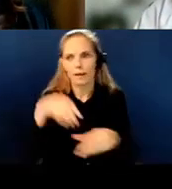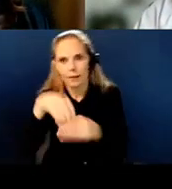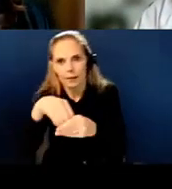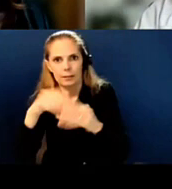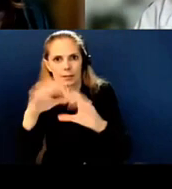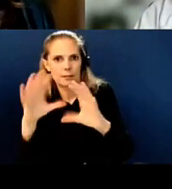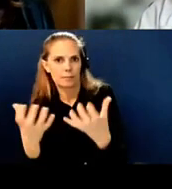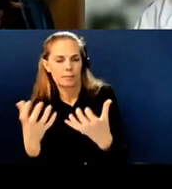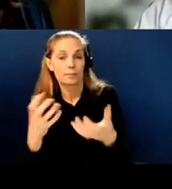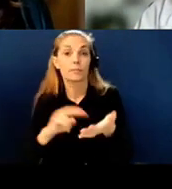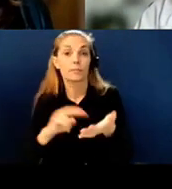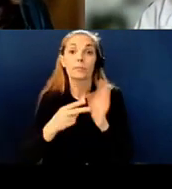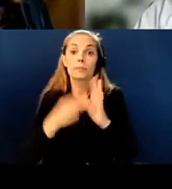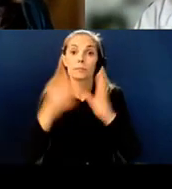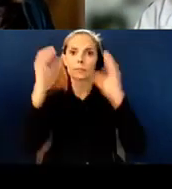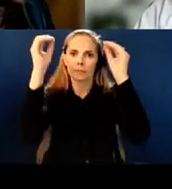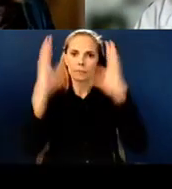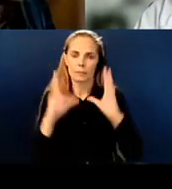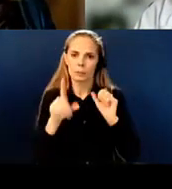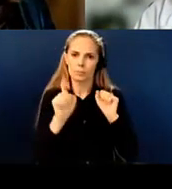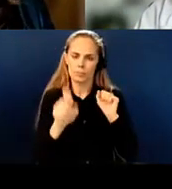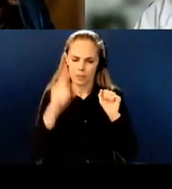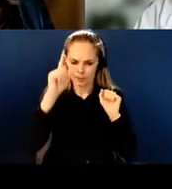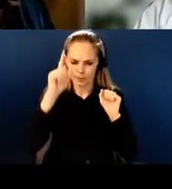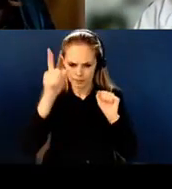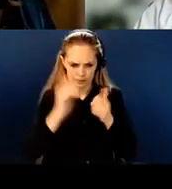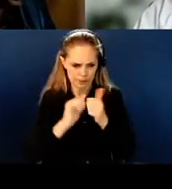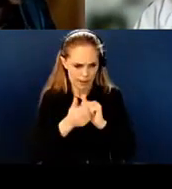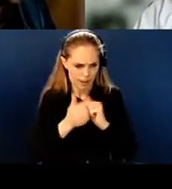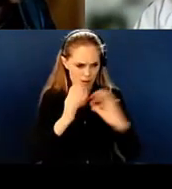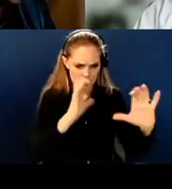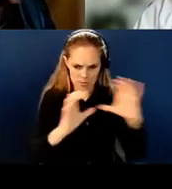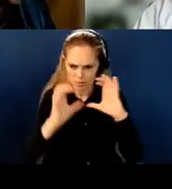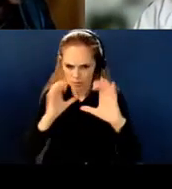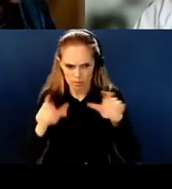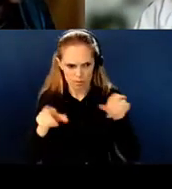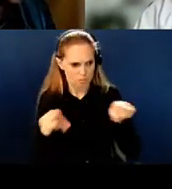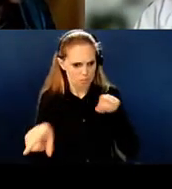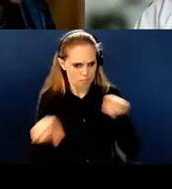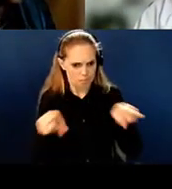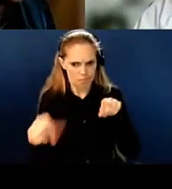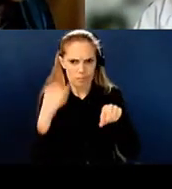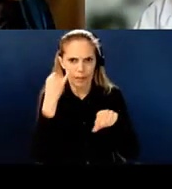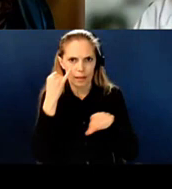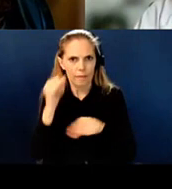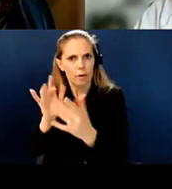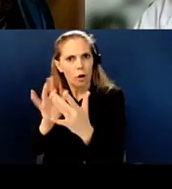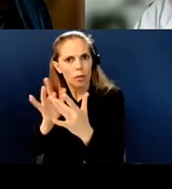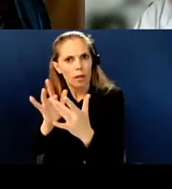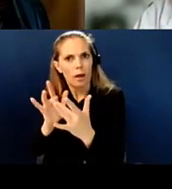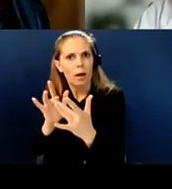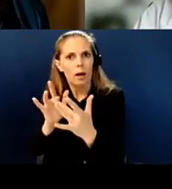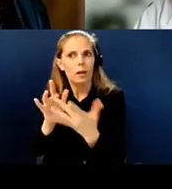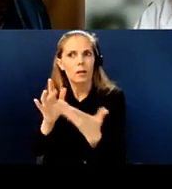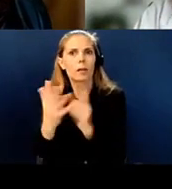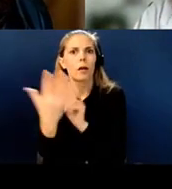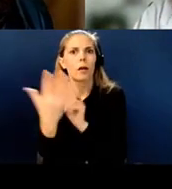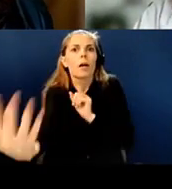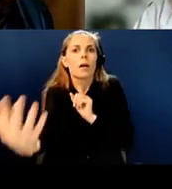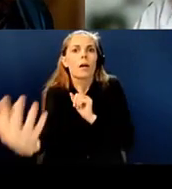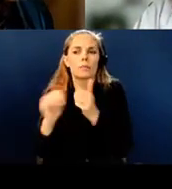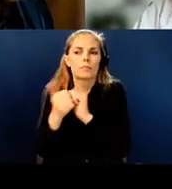solution to the communication barrier they were experiencing when working remotely. And not just, I know I said I was open,